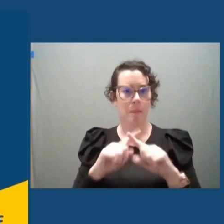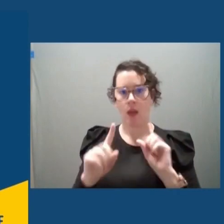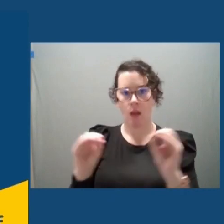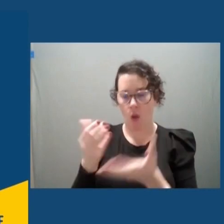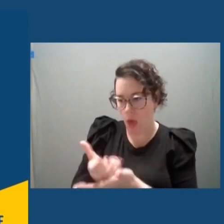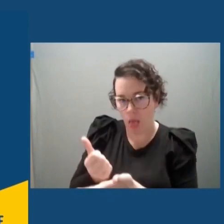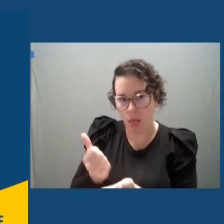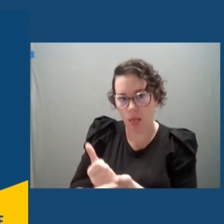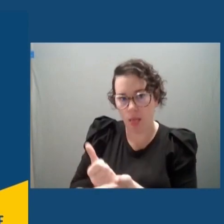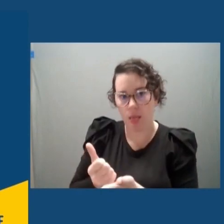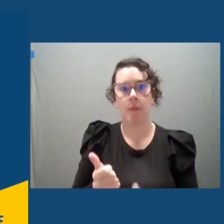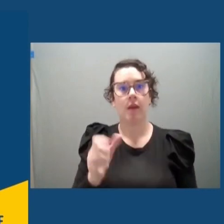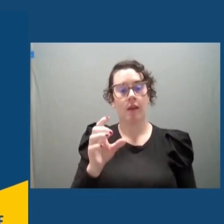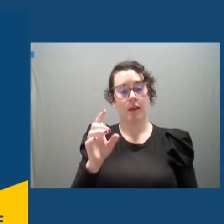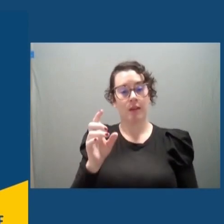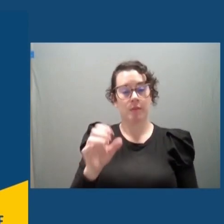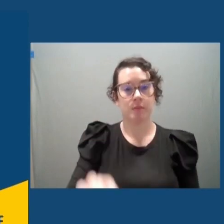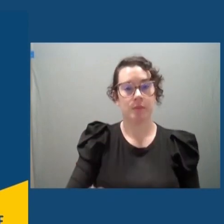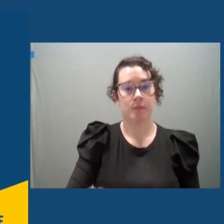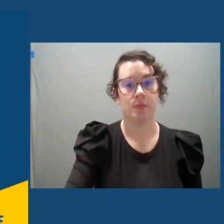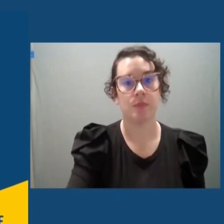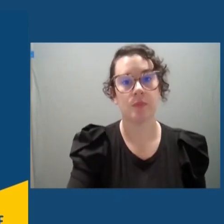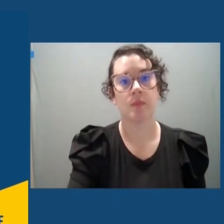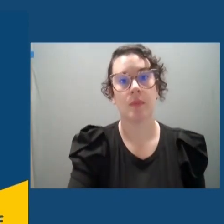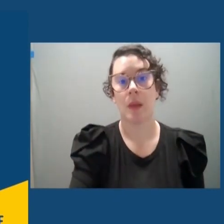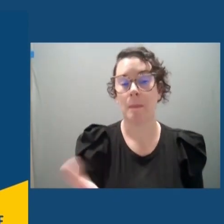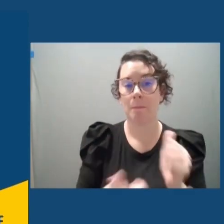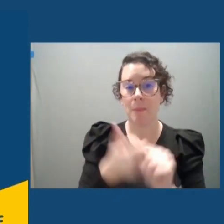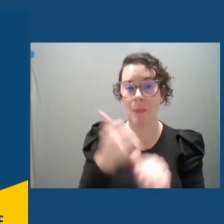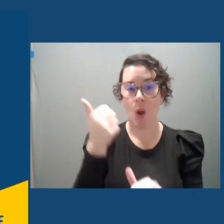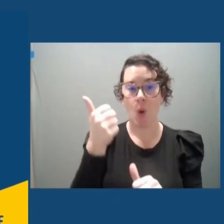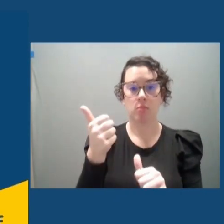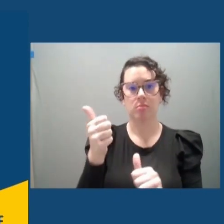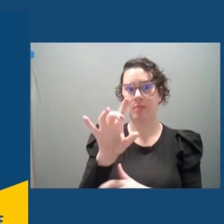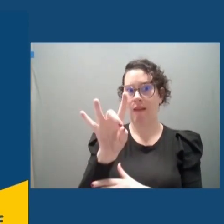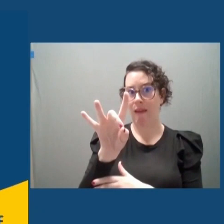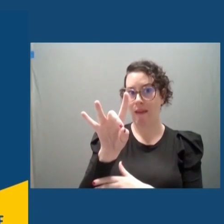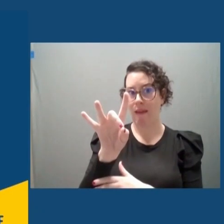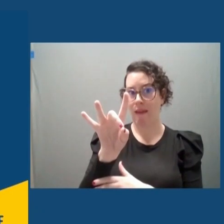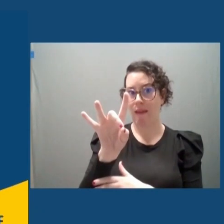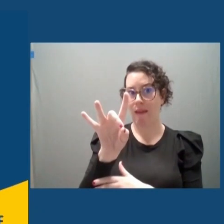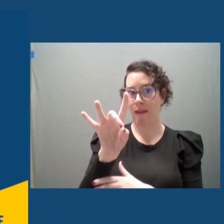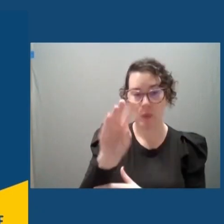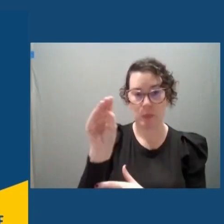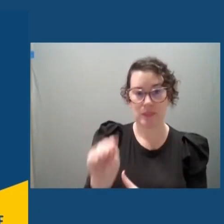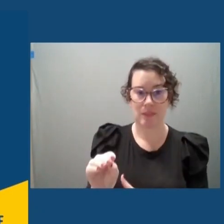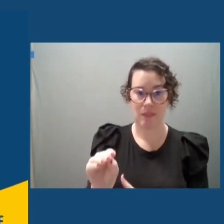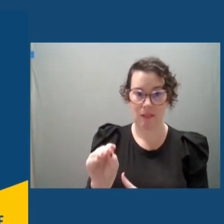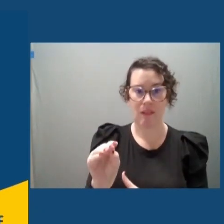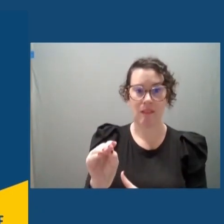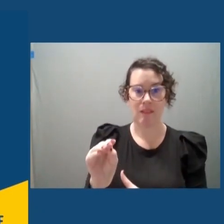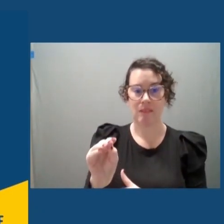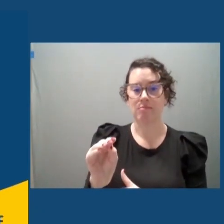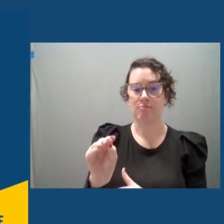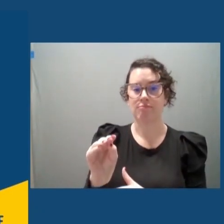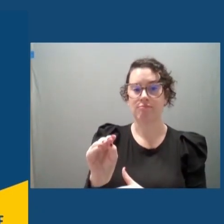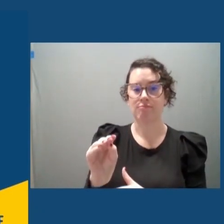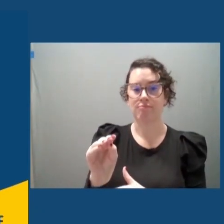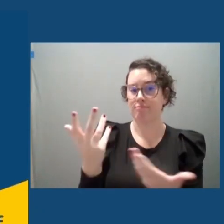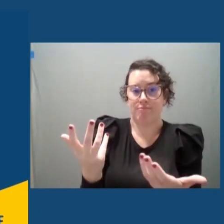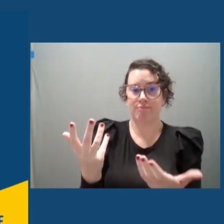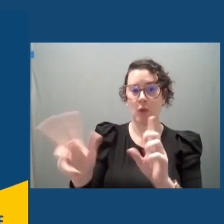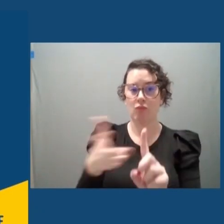arrests end with dismissals. Think about that. And before last year, too